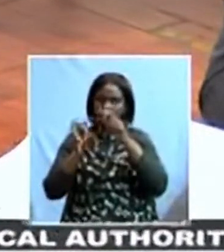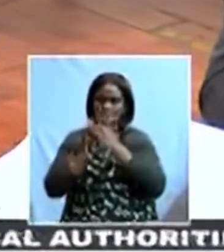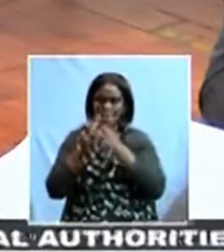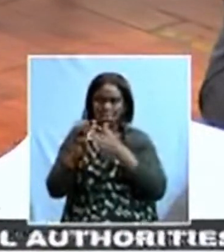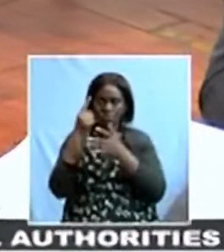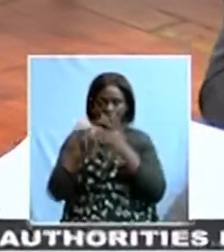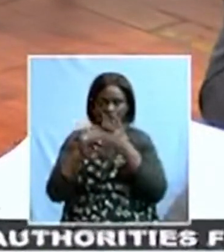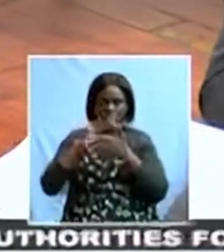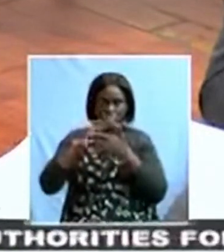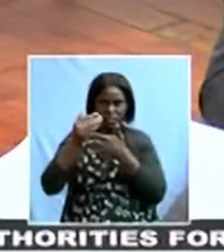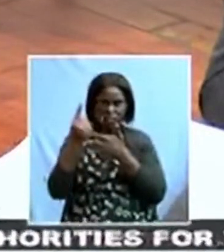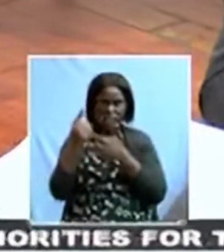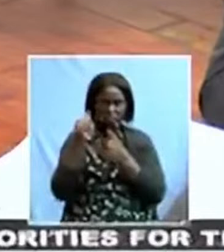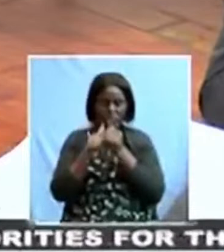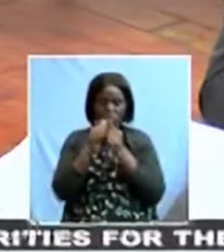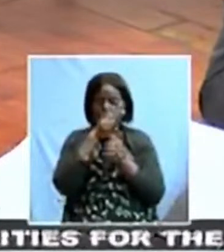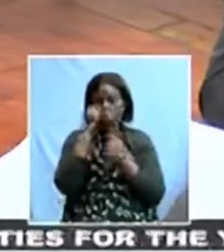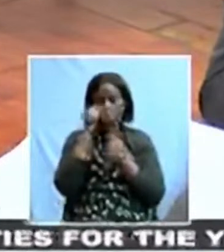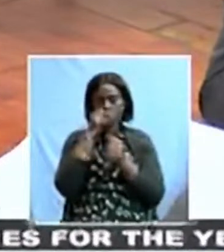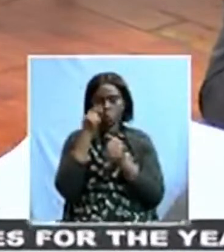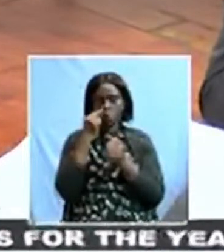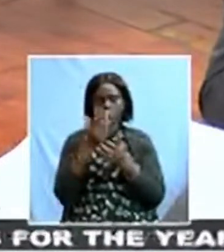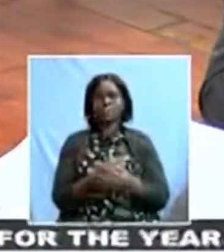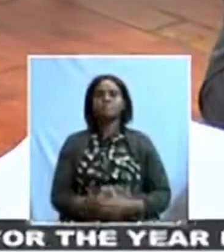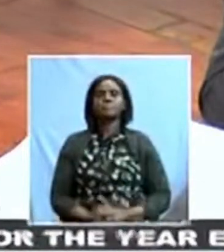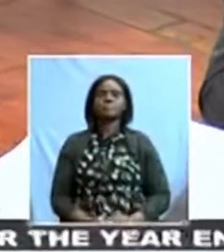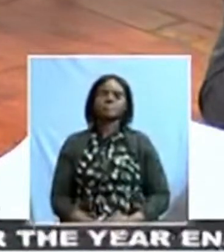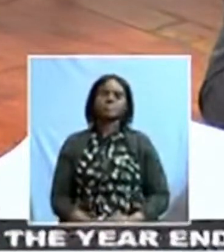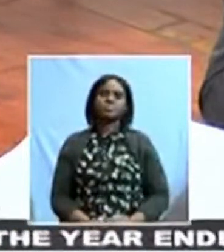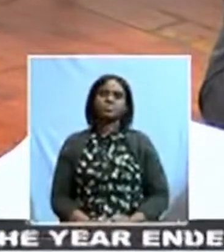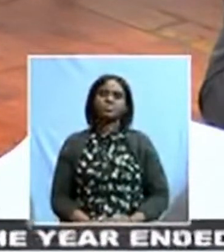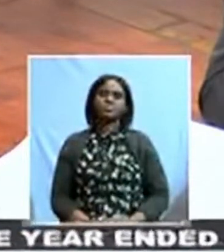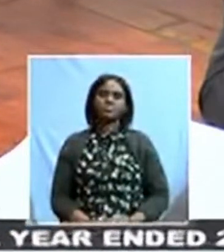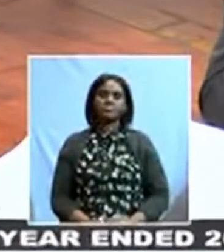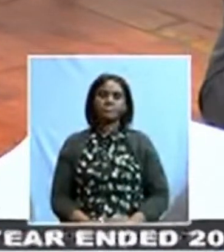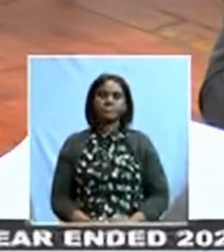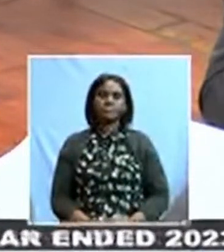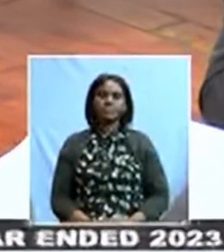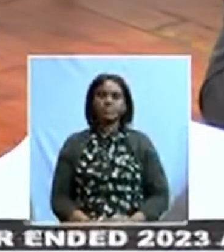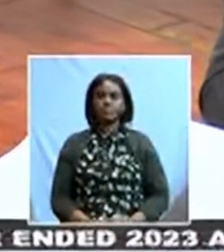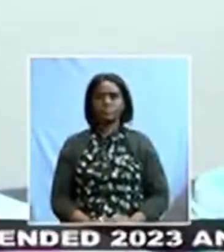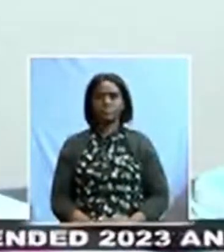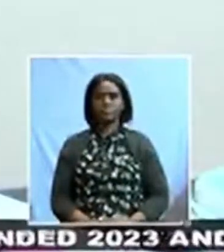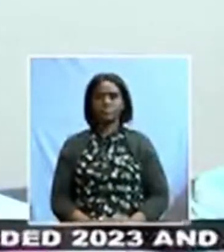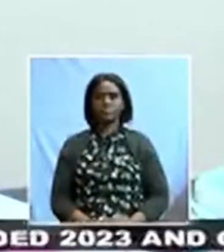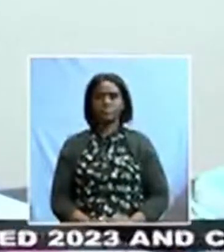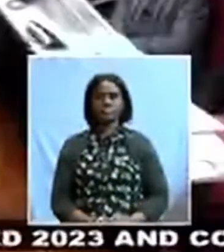one laptop which was stolen. A question from Honorable Mulunda.